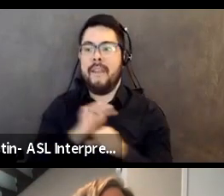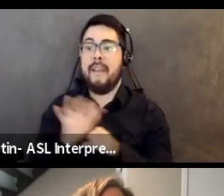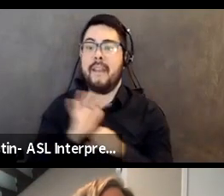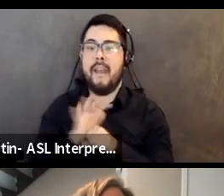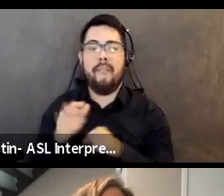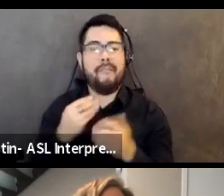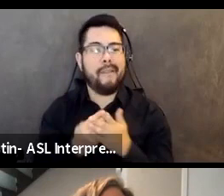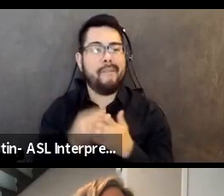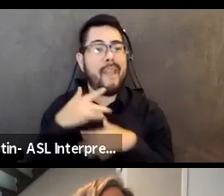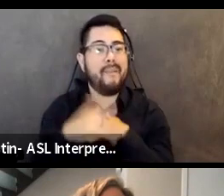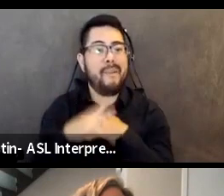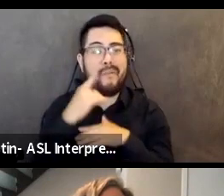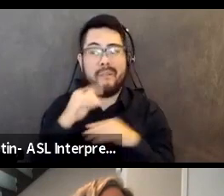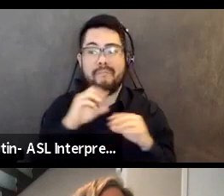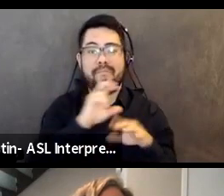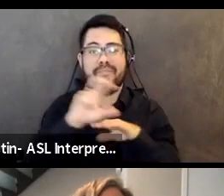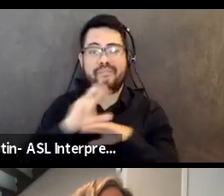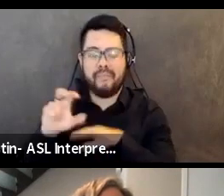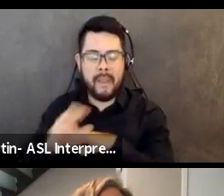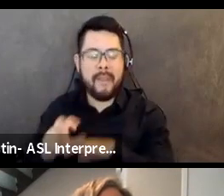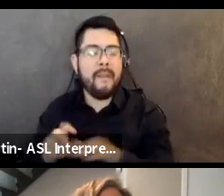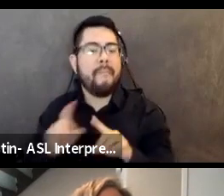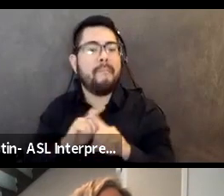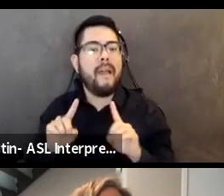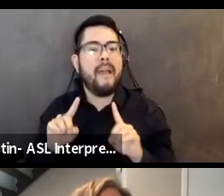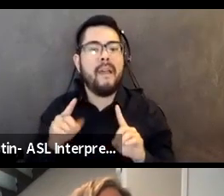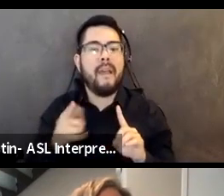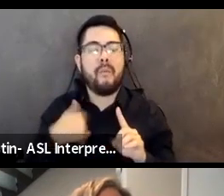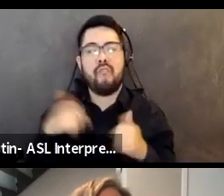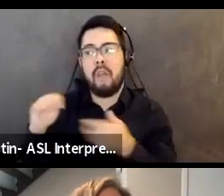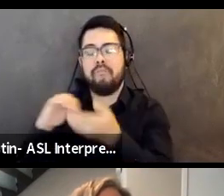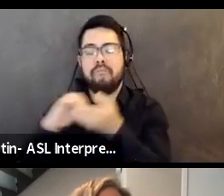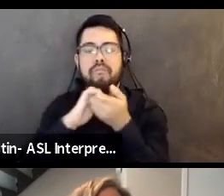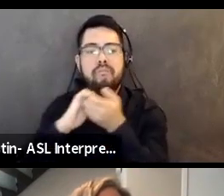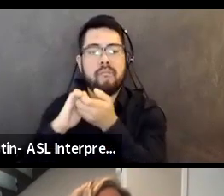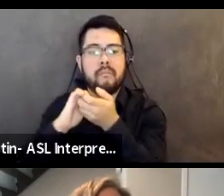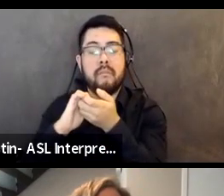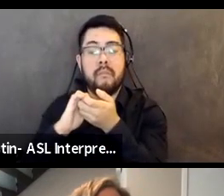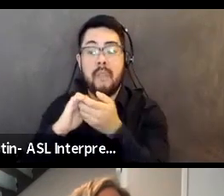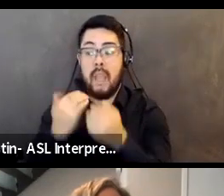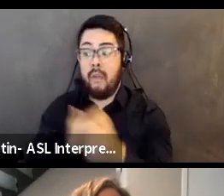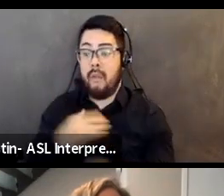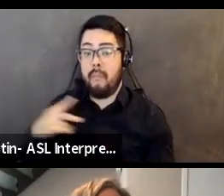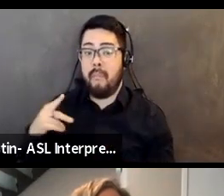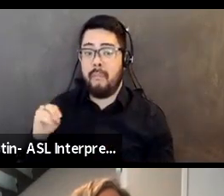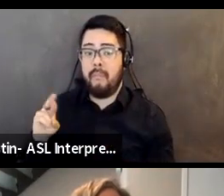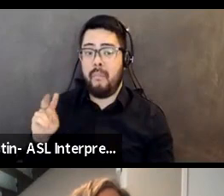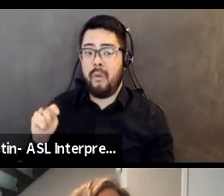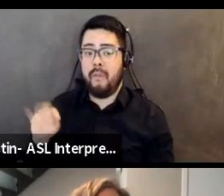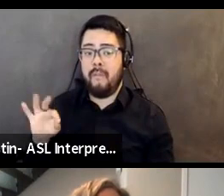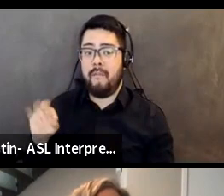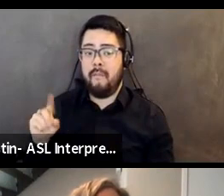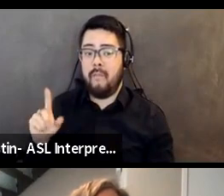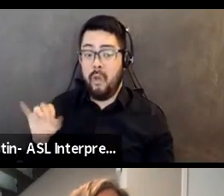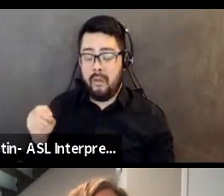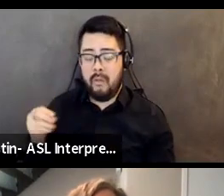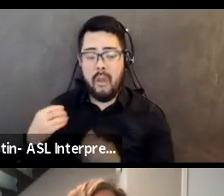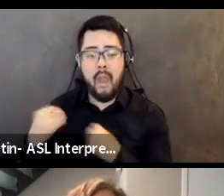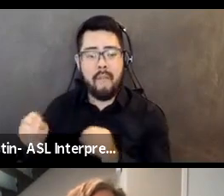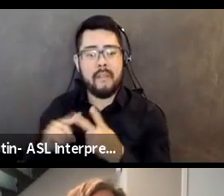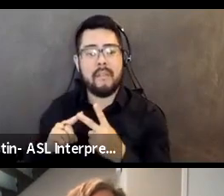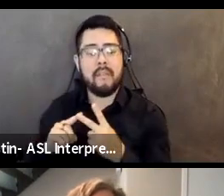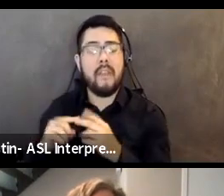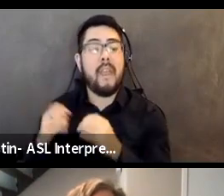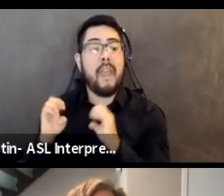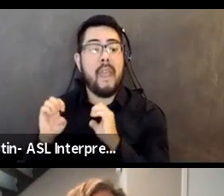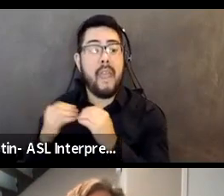need so we really look toward our partnership with the portfolio office and with the office of equity to ensure that